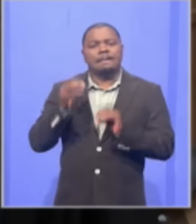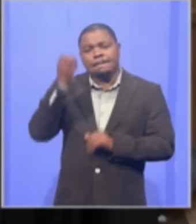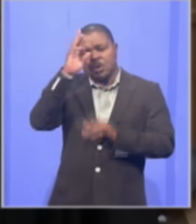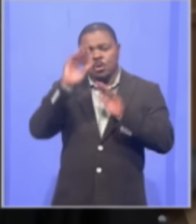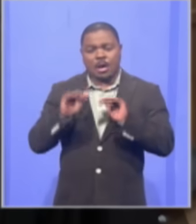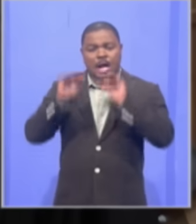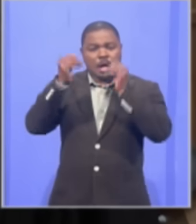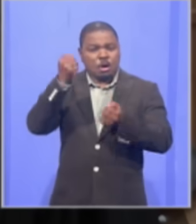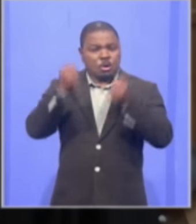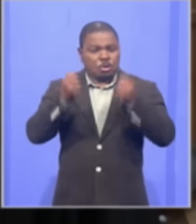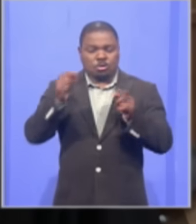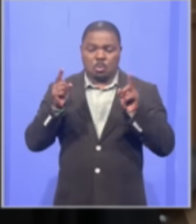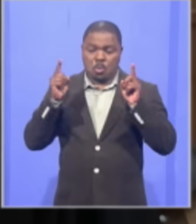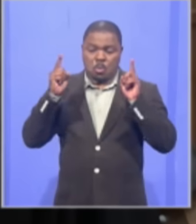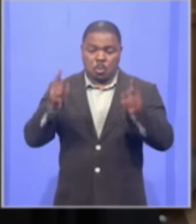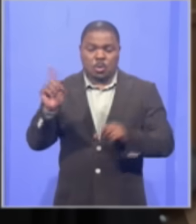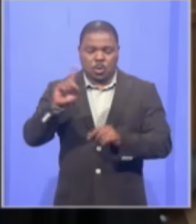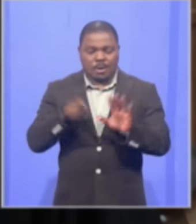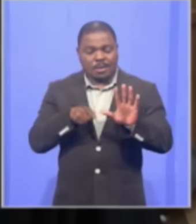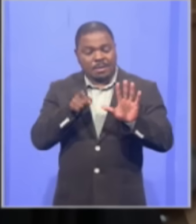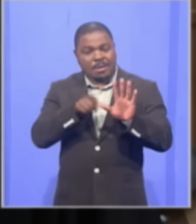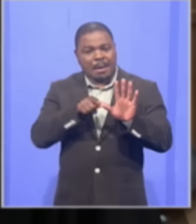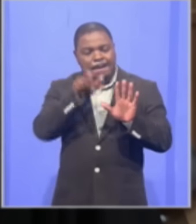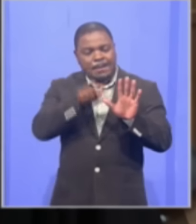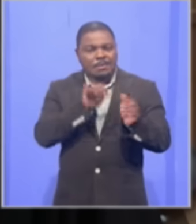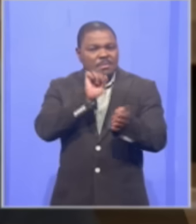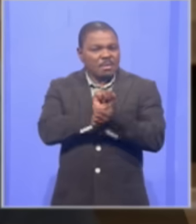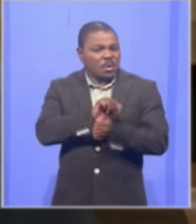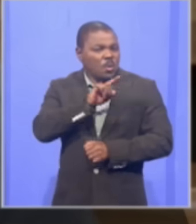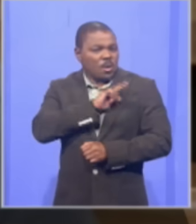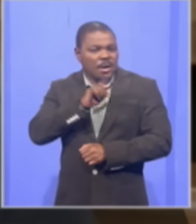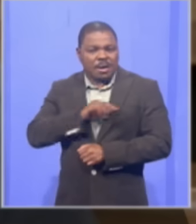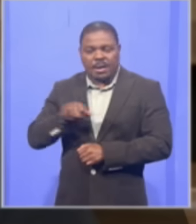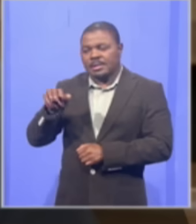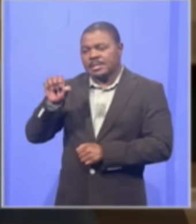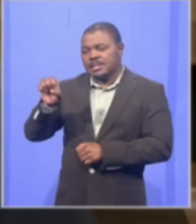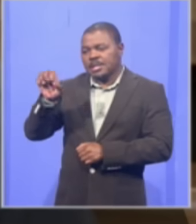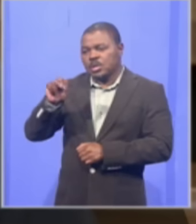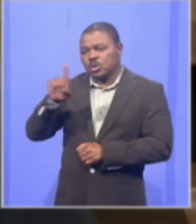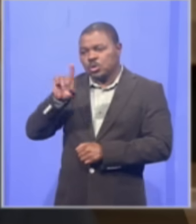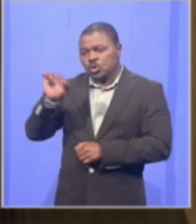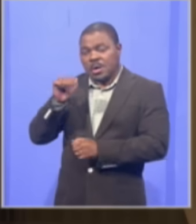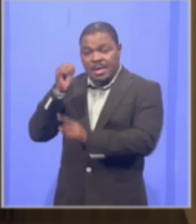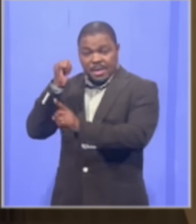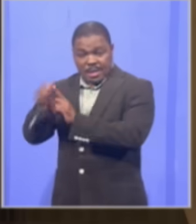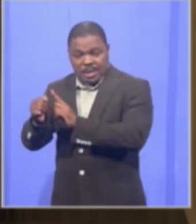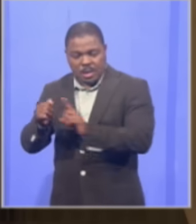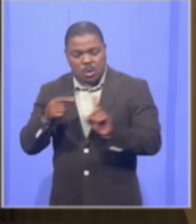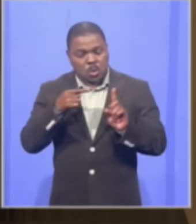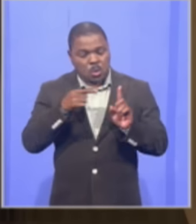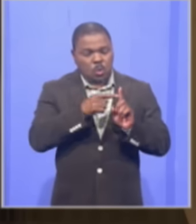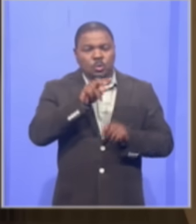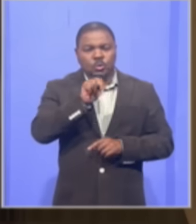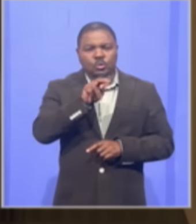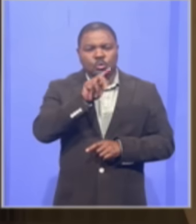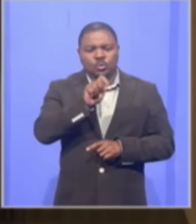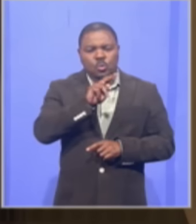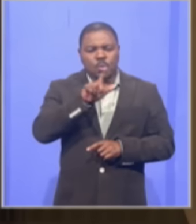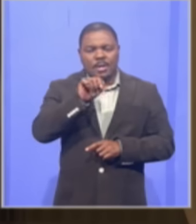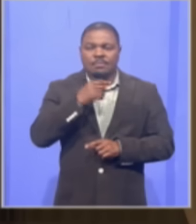Pretoria le laetse hore moqosi wa bohlano nyeweng ya Senzo Meyiwa Fisoko Ntuli a fetisetswe tjhankaneng ya